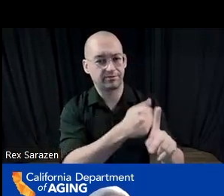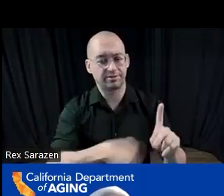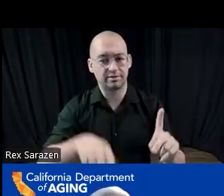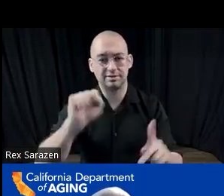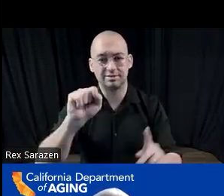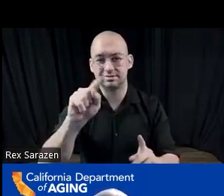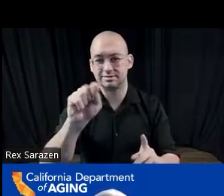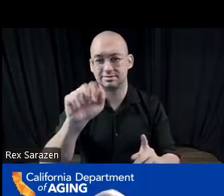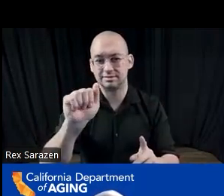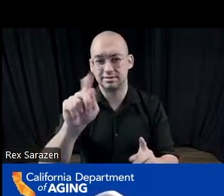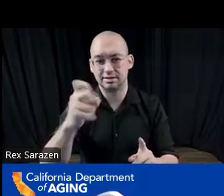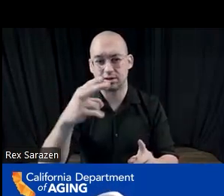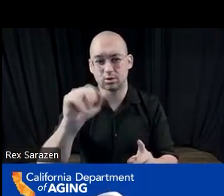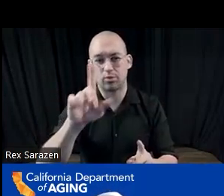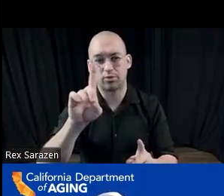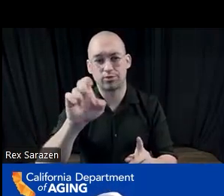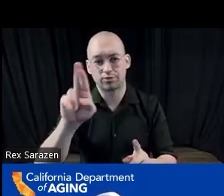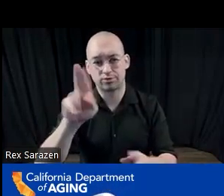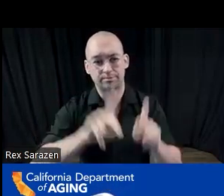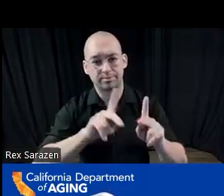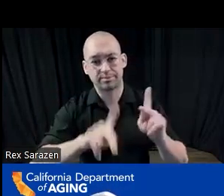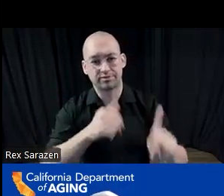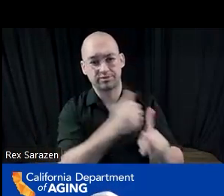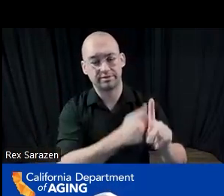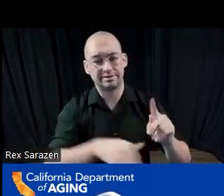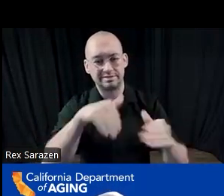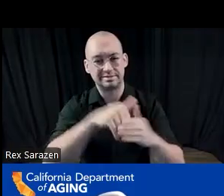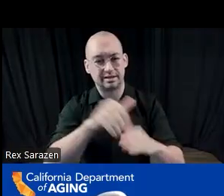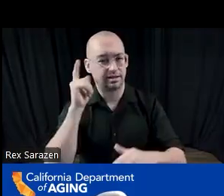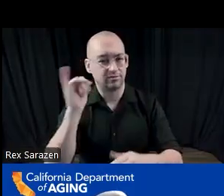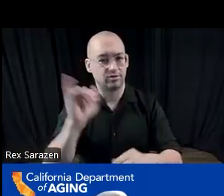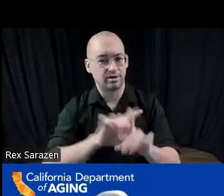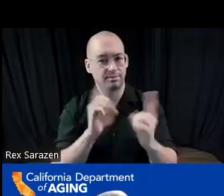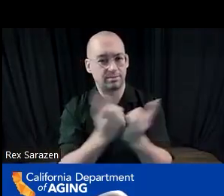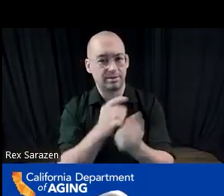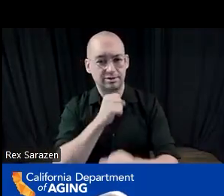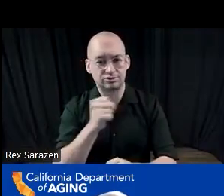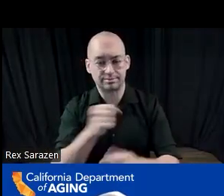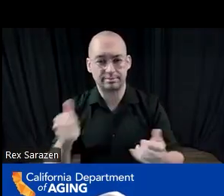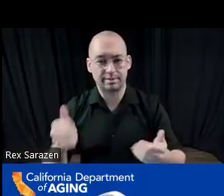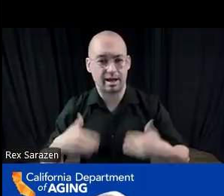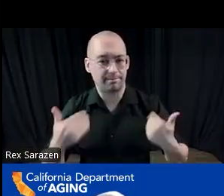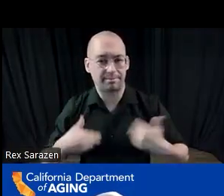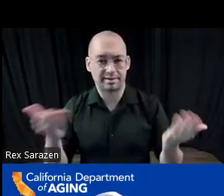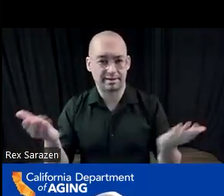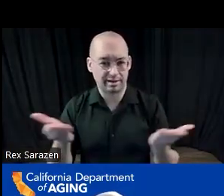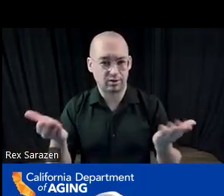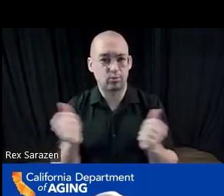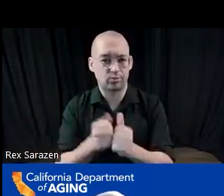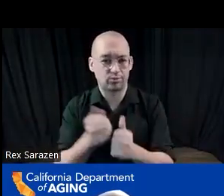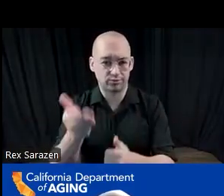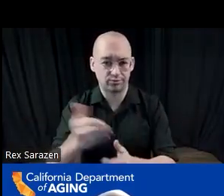engagement here at the California Department of Aging, and I am happy to be here with you. Next slide,